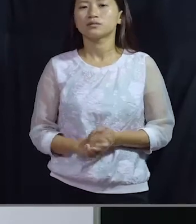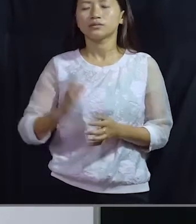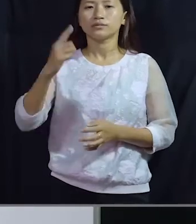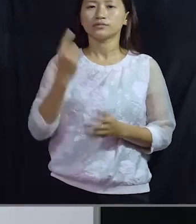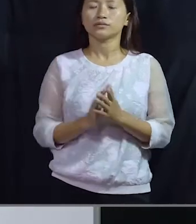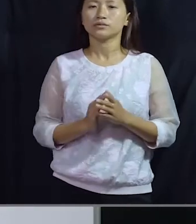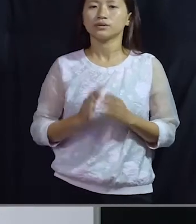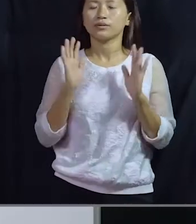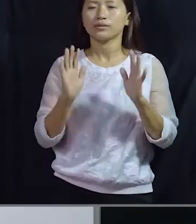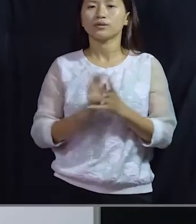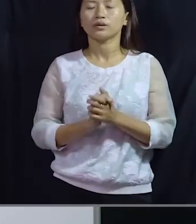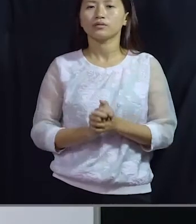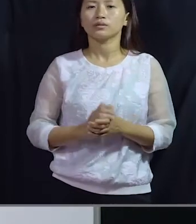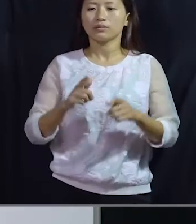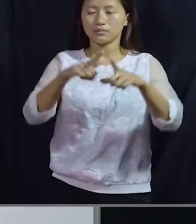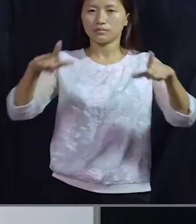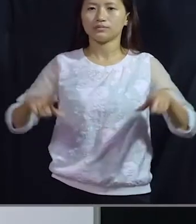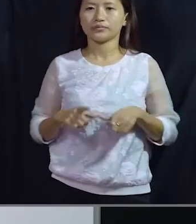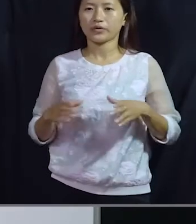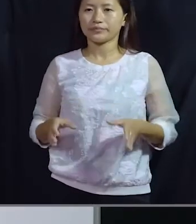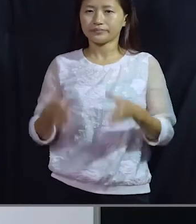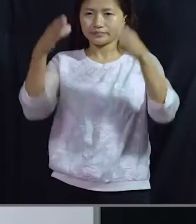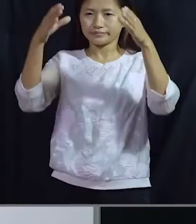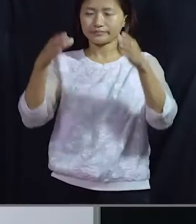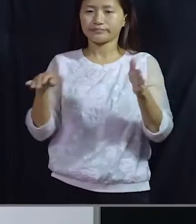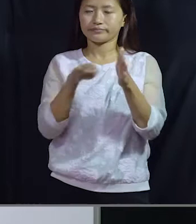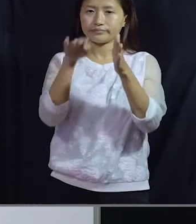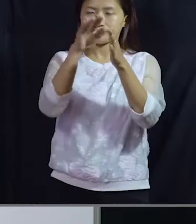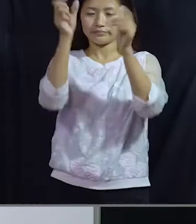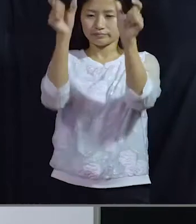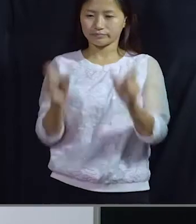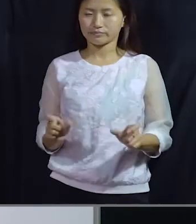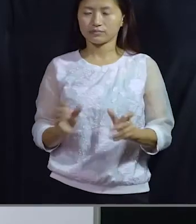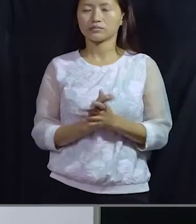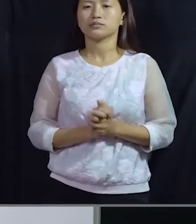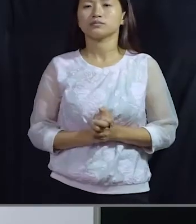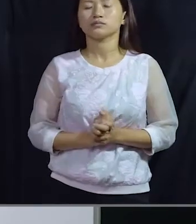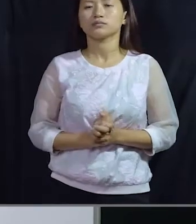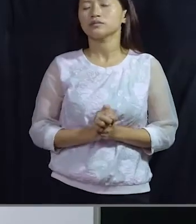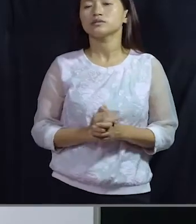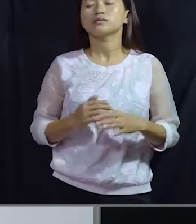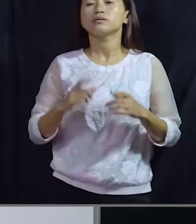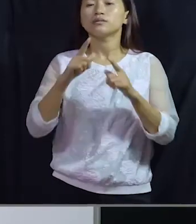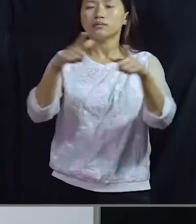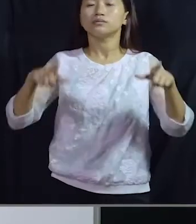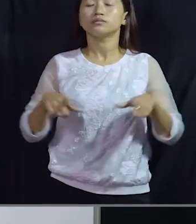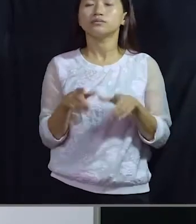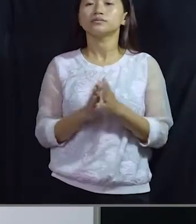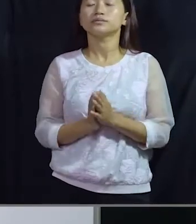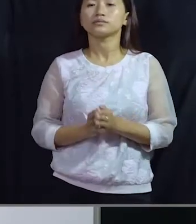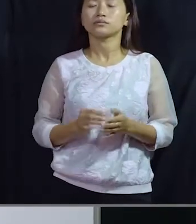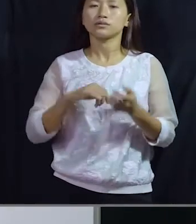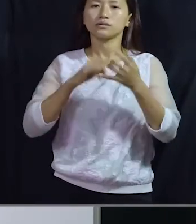First we have land and building. So in your additional information, land and building was stated to